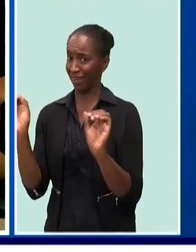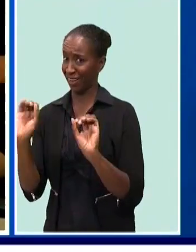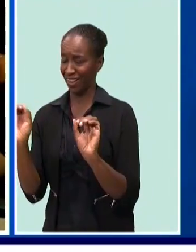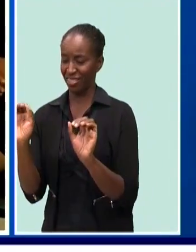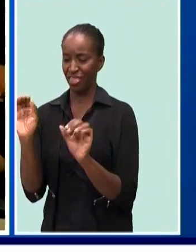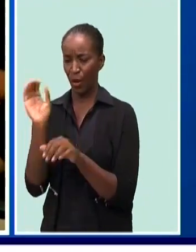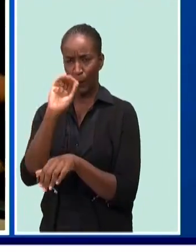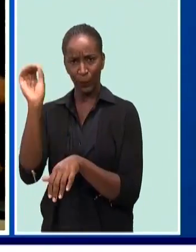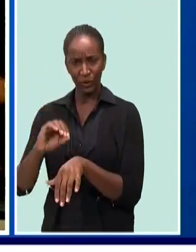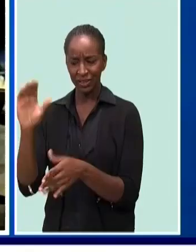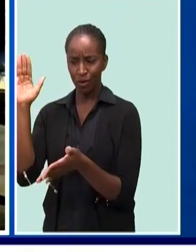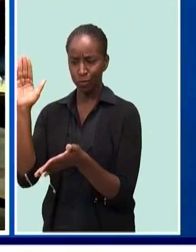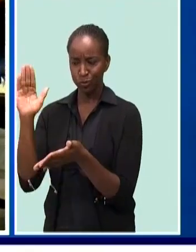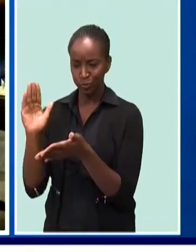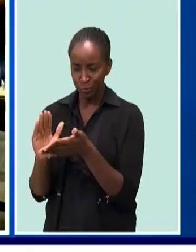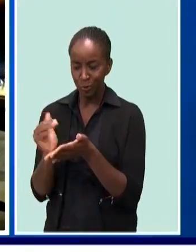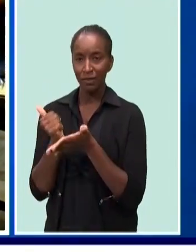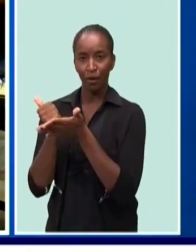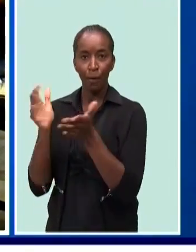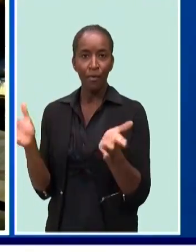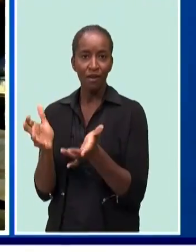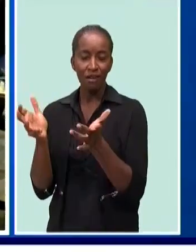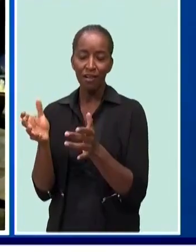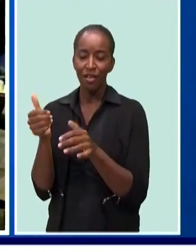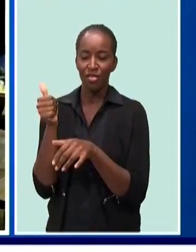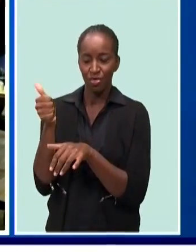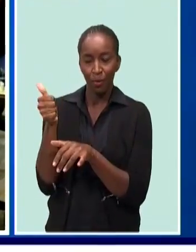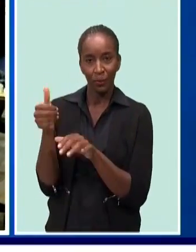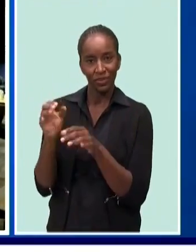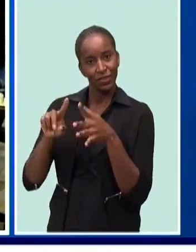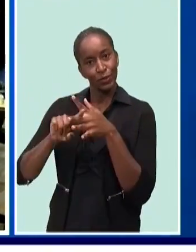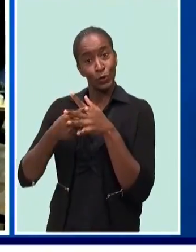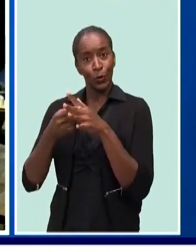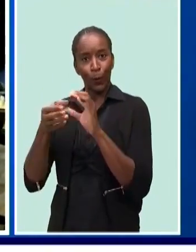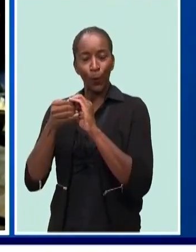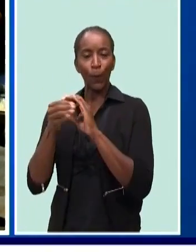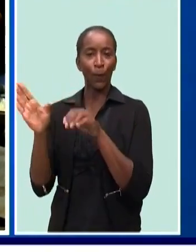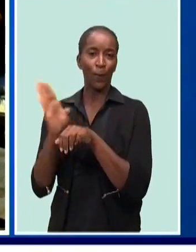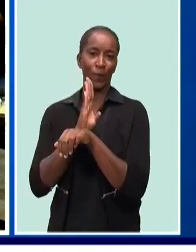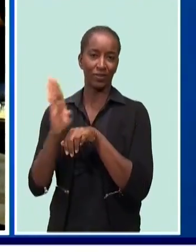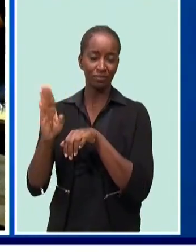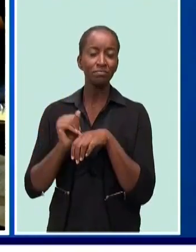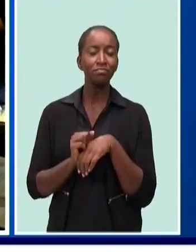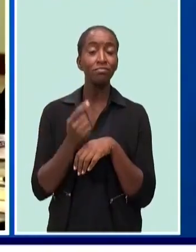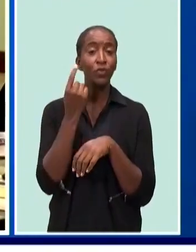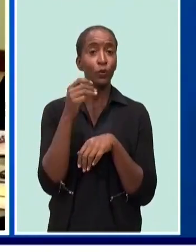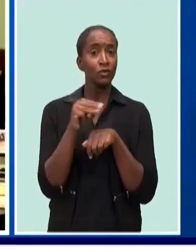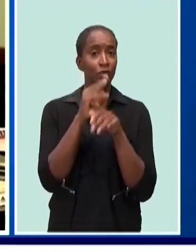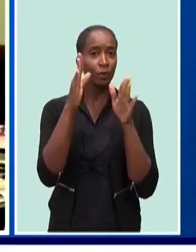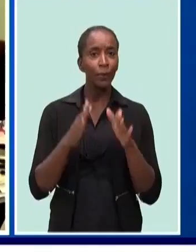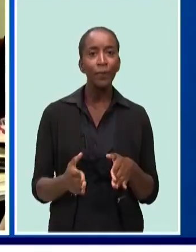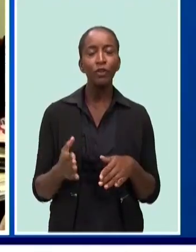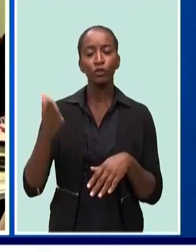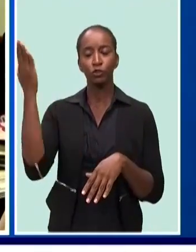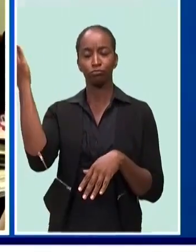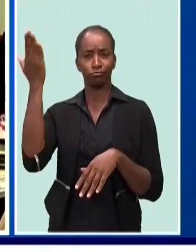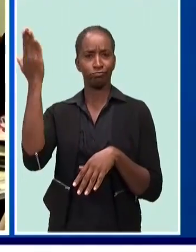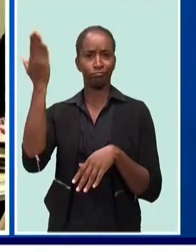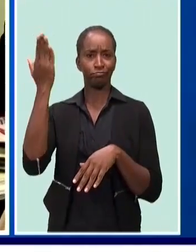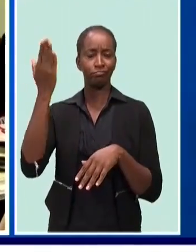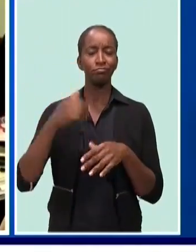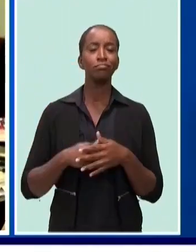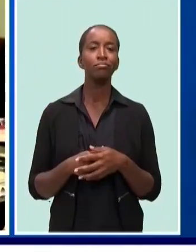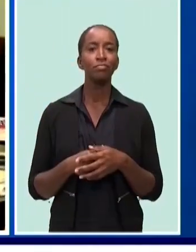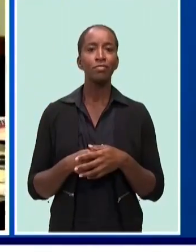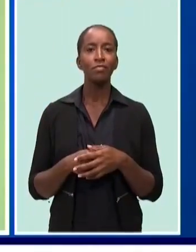in entrepreneurial ventures throughout several regional countries. And Mr. Sutherland was speaking during a regional Train the Trainer workshop on strengthening